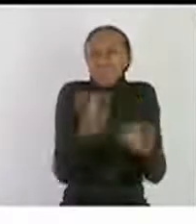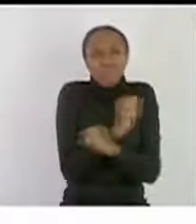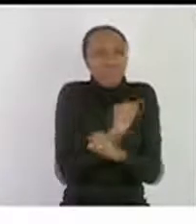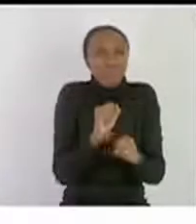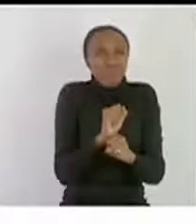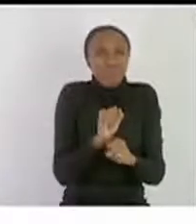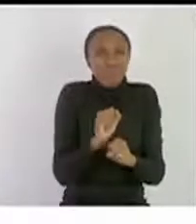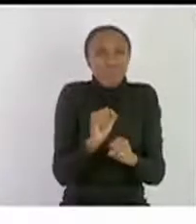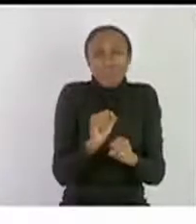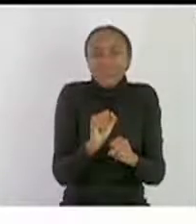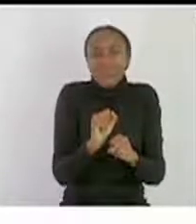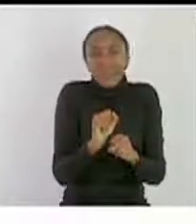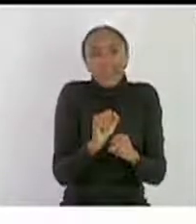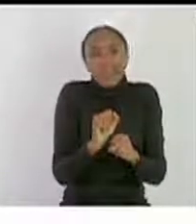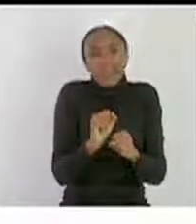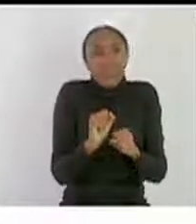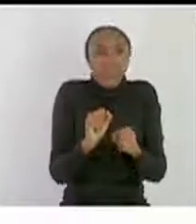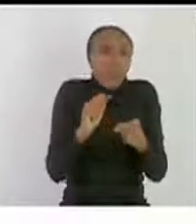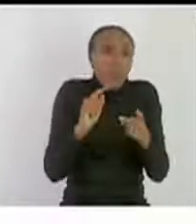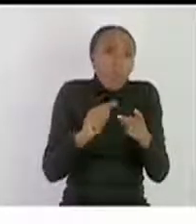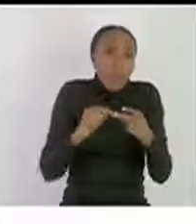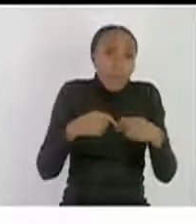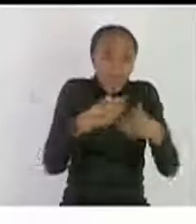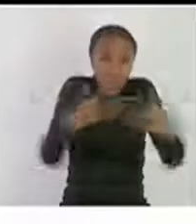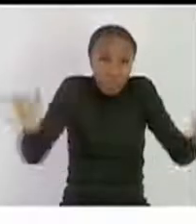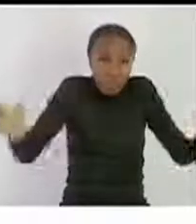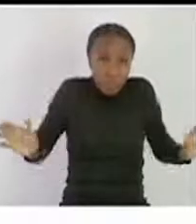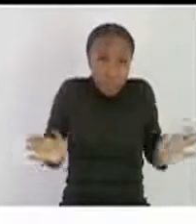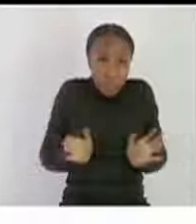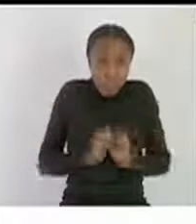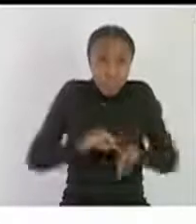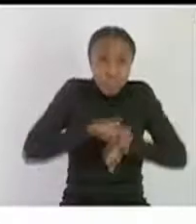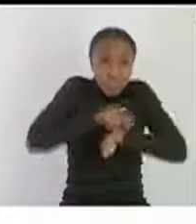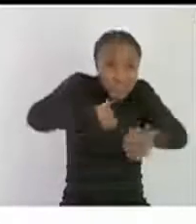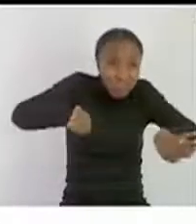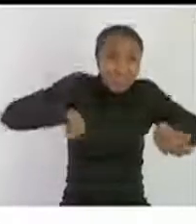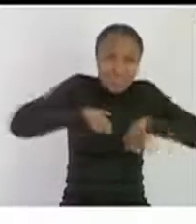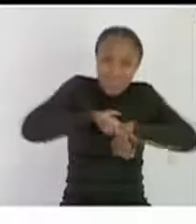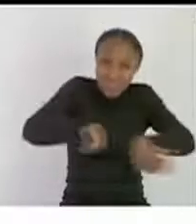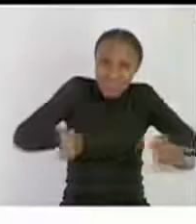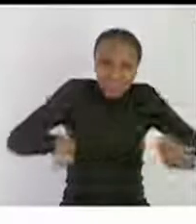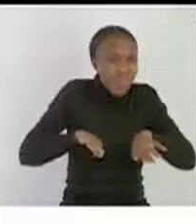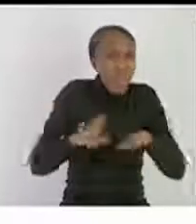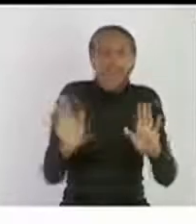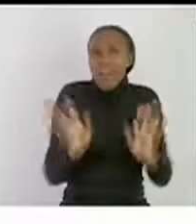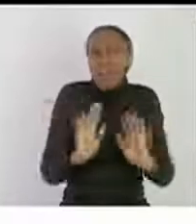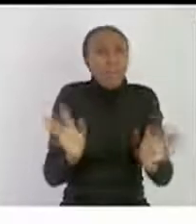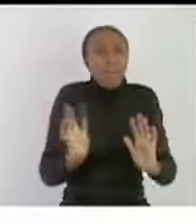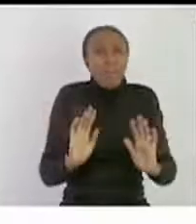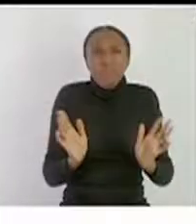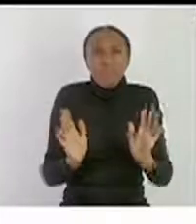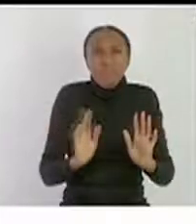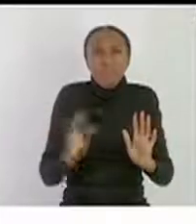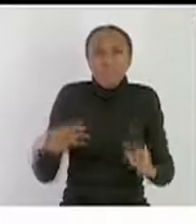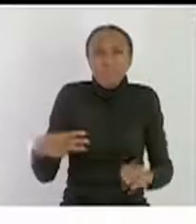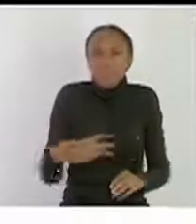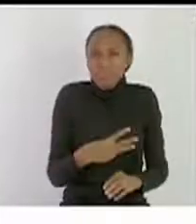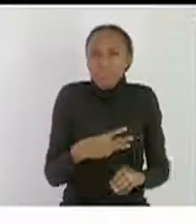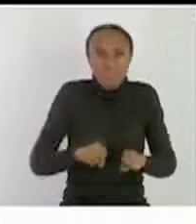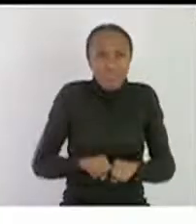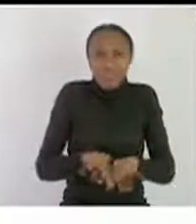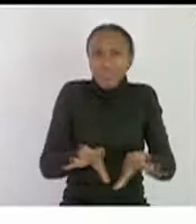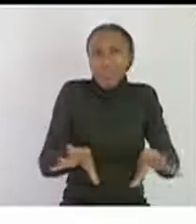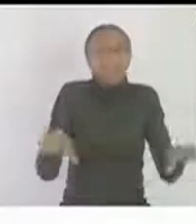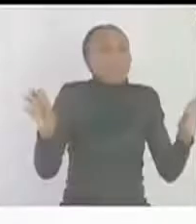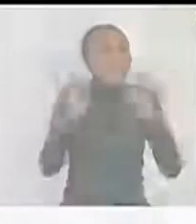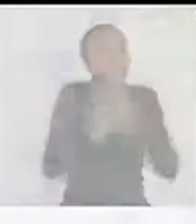any other animal bite. And you can also not get HIV from sharing a swimming pool or a public